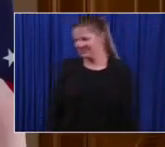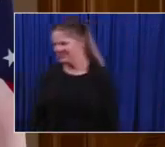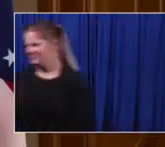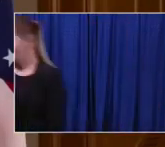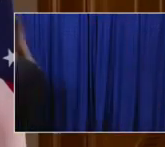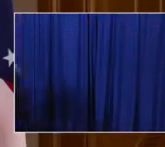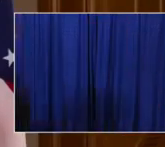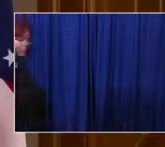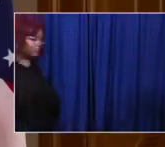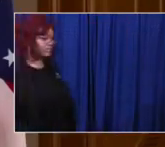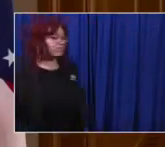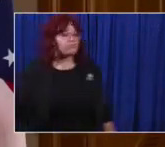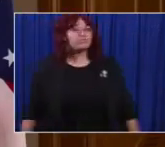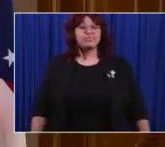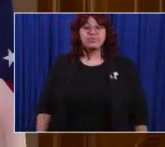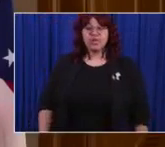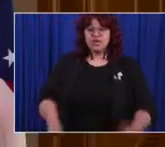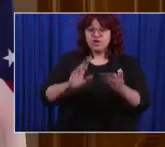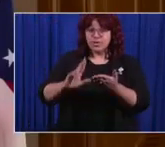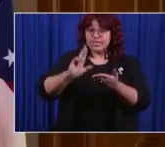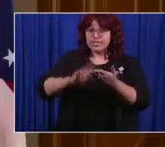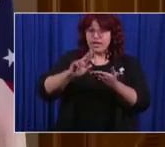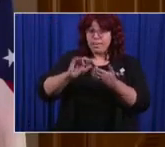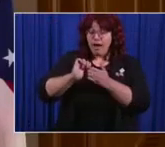Again, the way to register is visiting